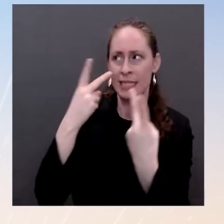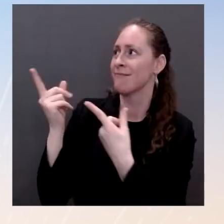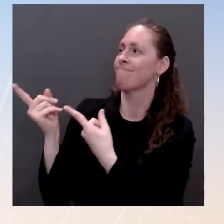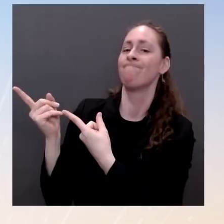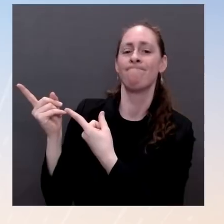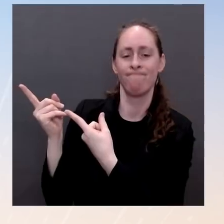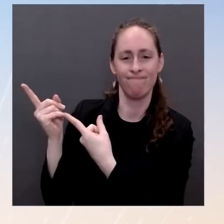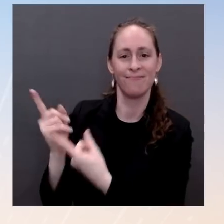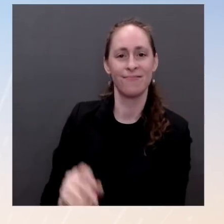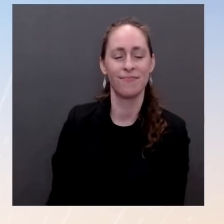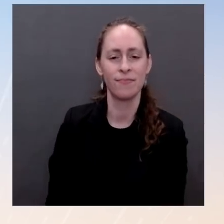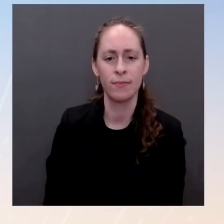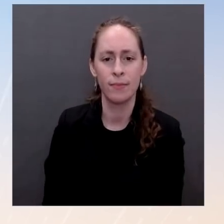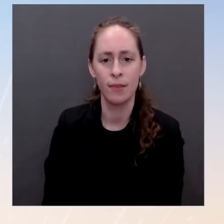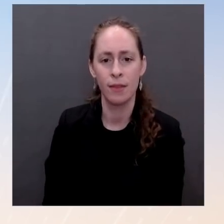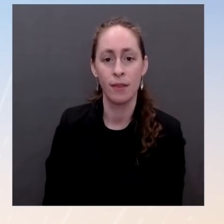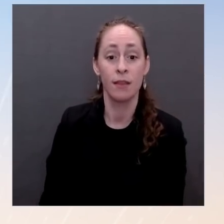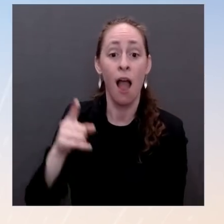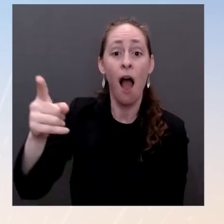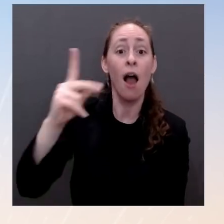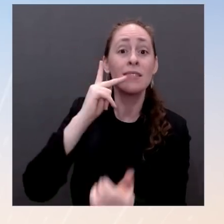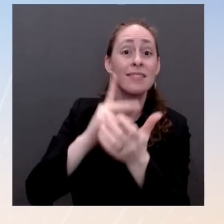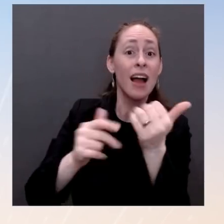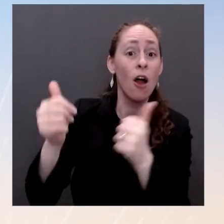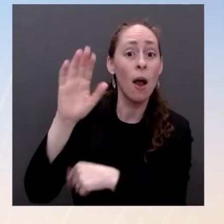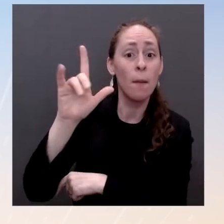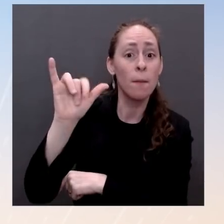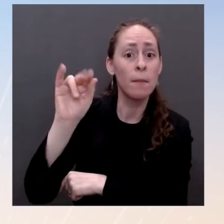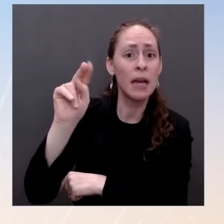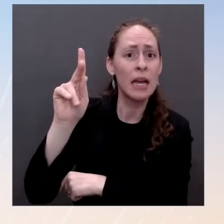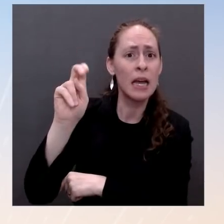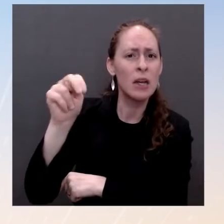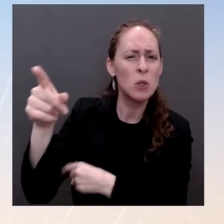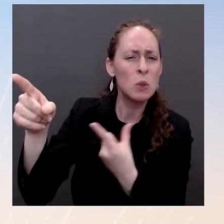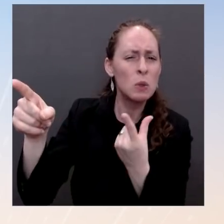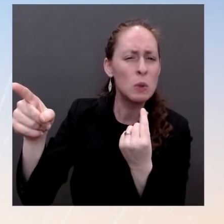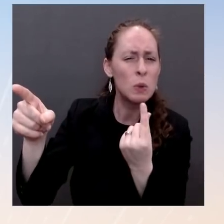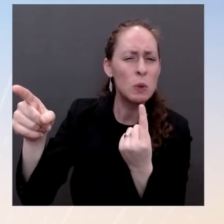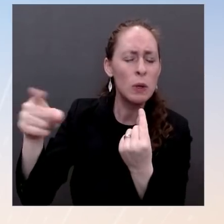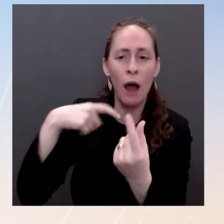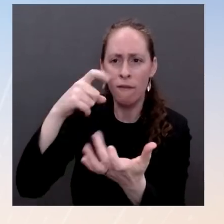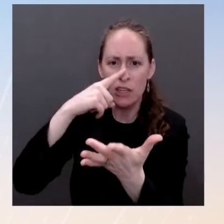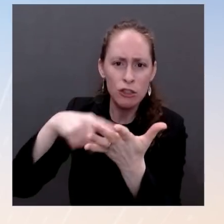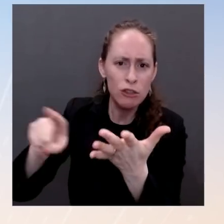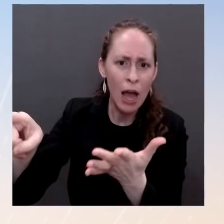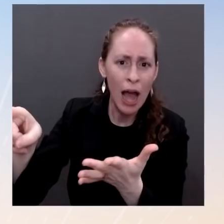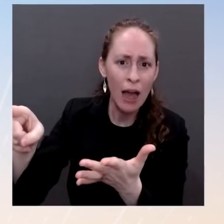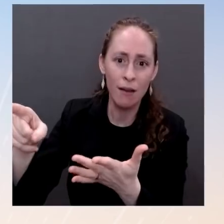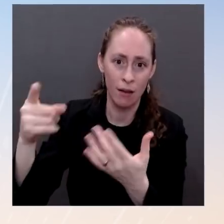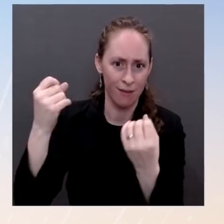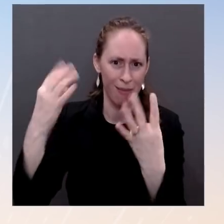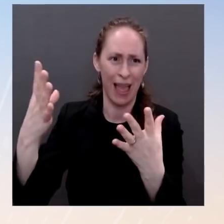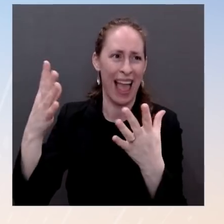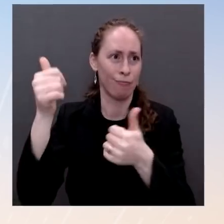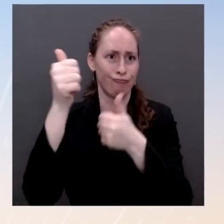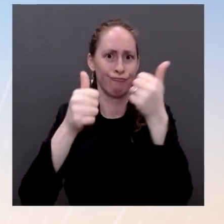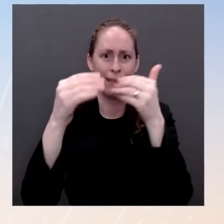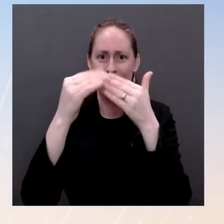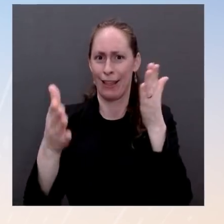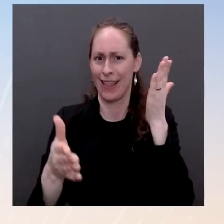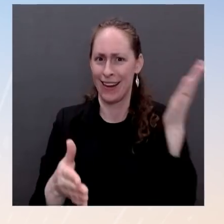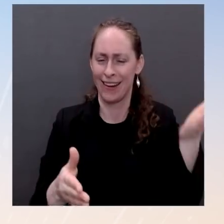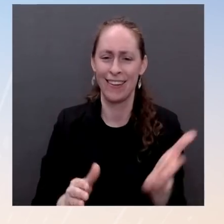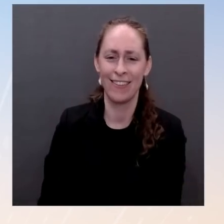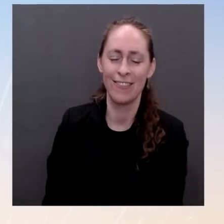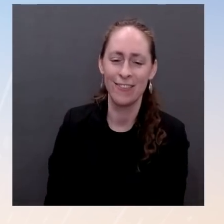or not, I can check with the State Department and see. There are plenty of leaders to meet with, so more bandwidth. On a different note, the president continues to